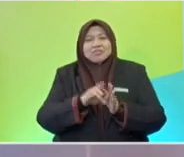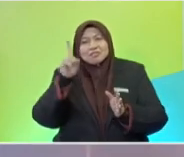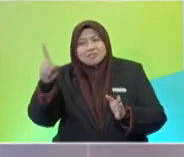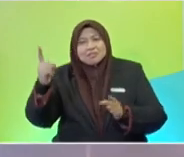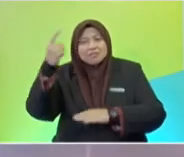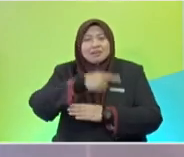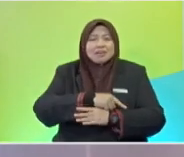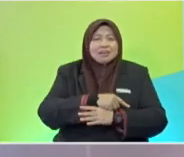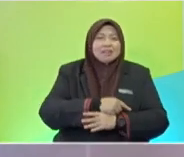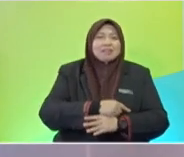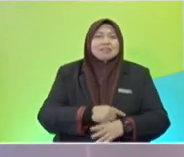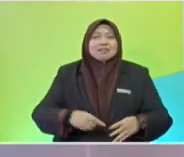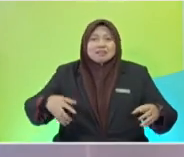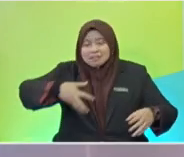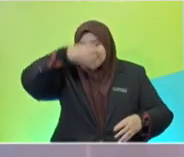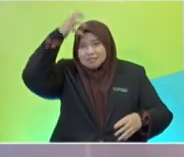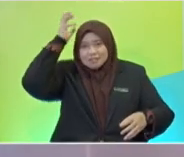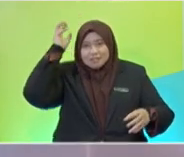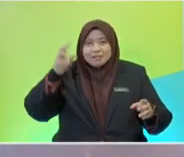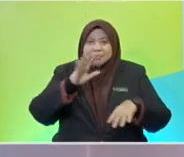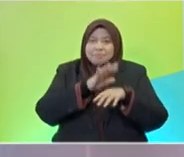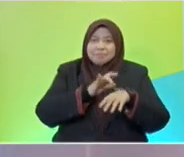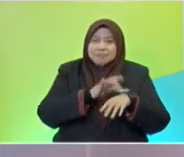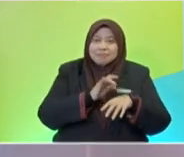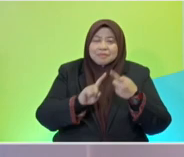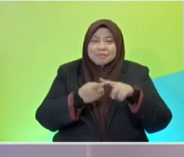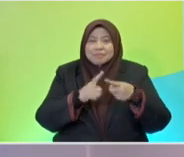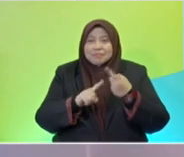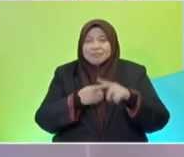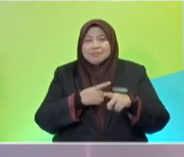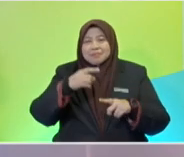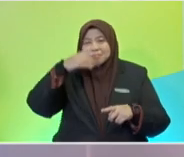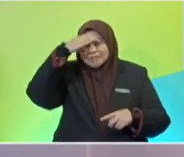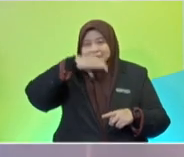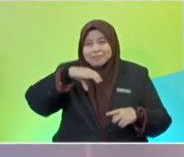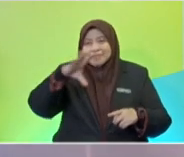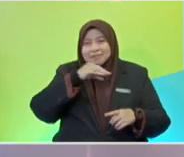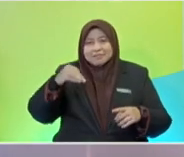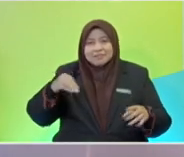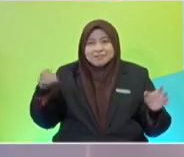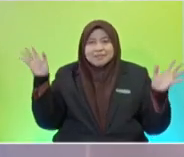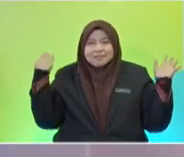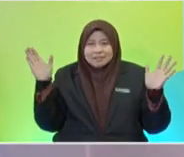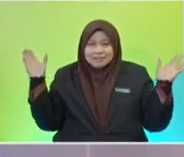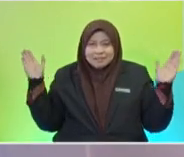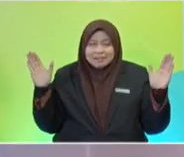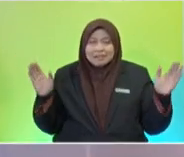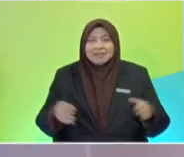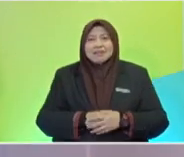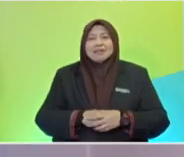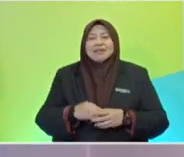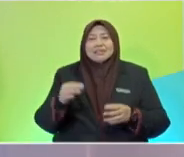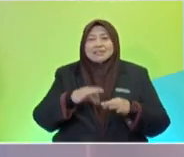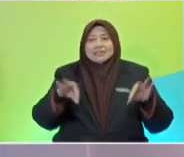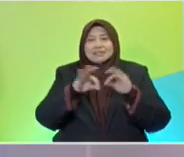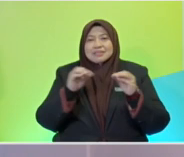bat and the elephant, and you can make up your stories and tell it to your friends and your family. Yeah. Ah,